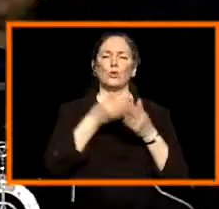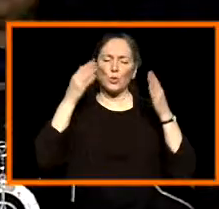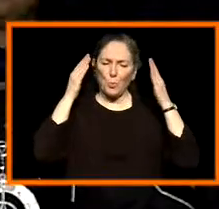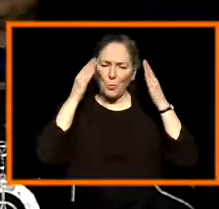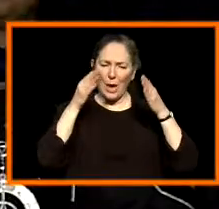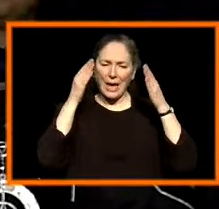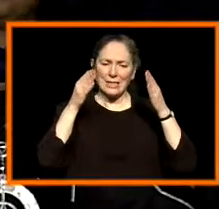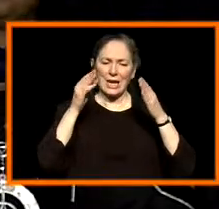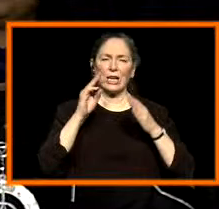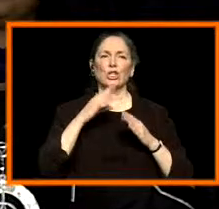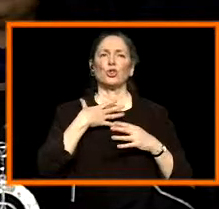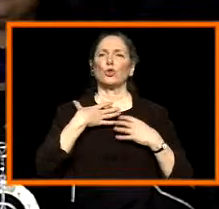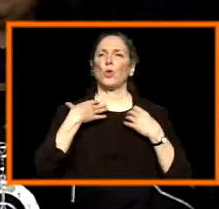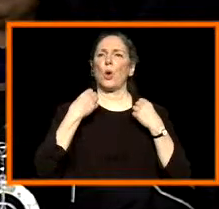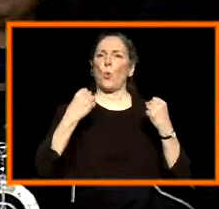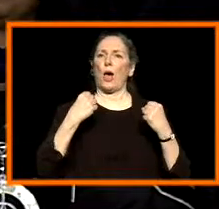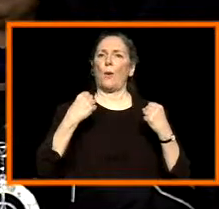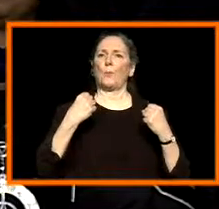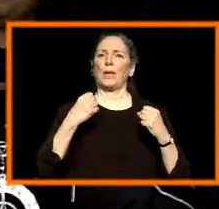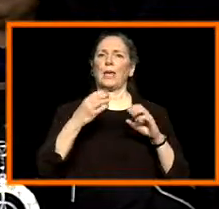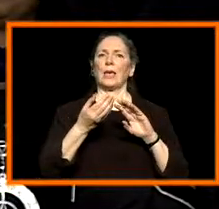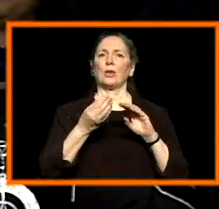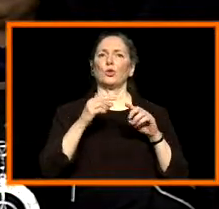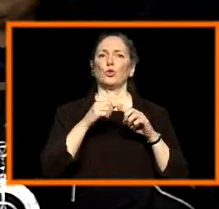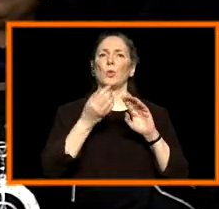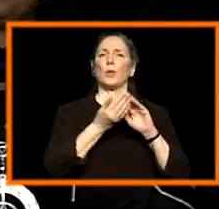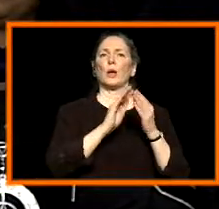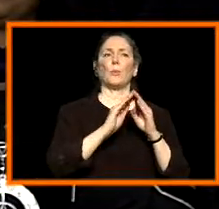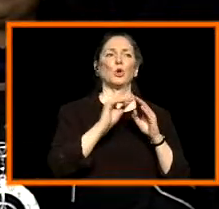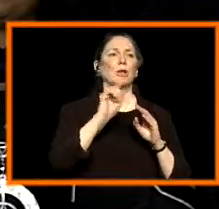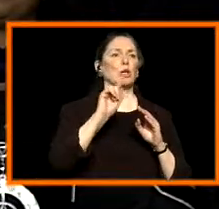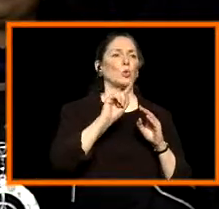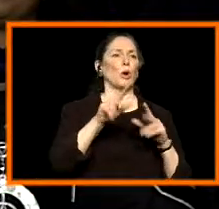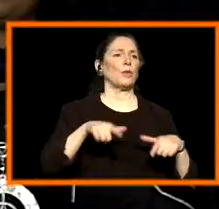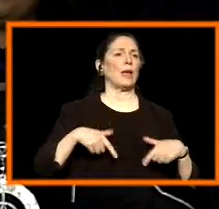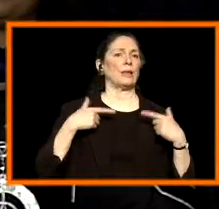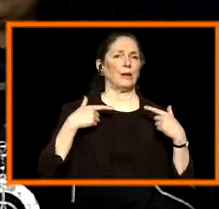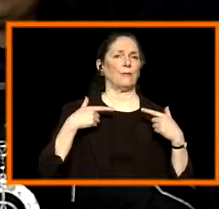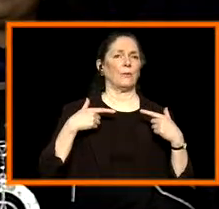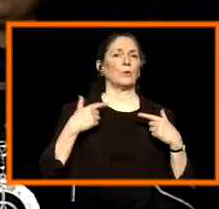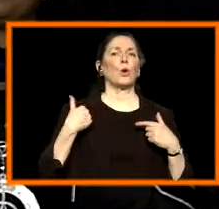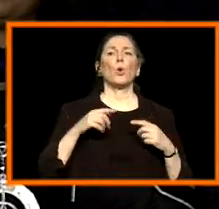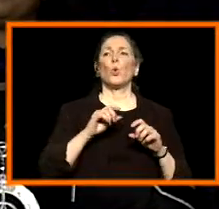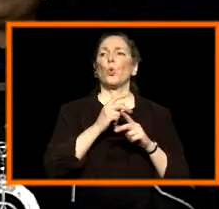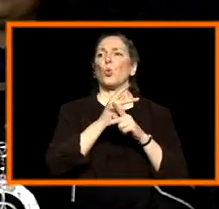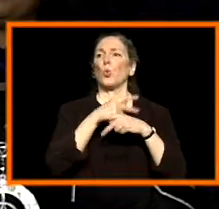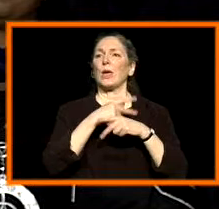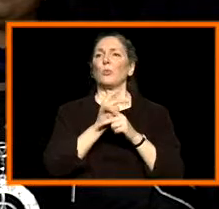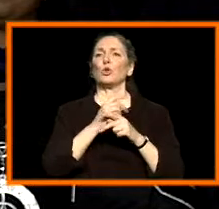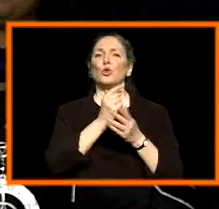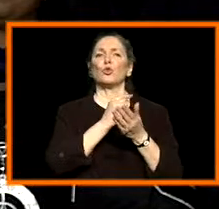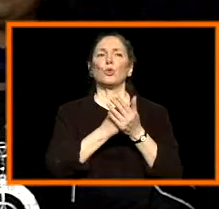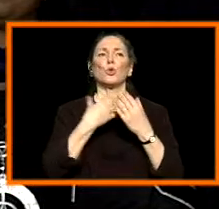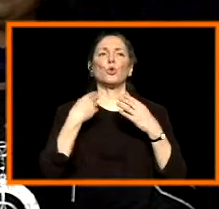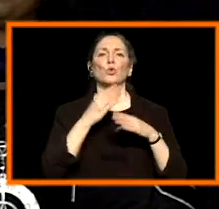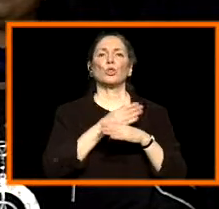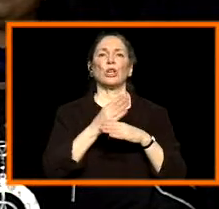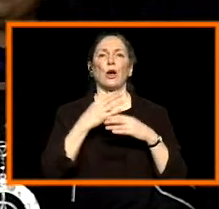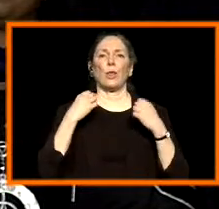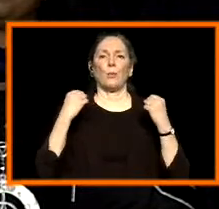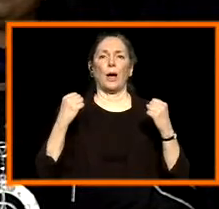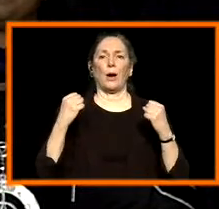attention to the well-being of the communities in which they belong. We produce graduates who share the power and